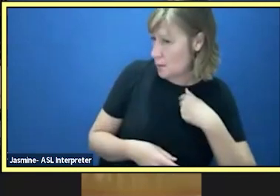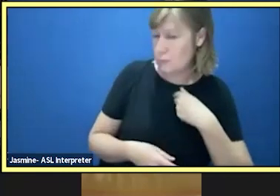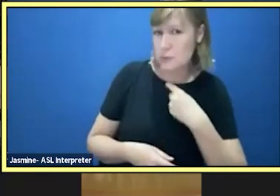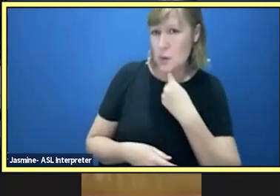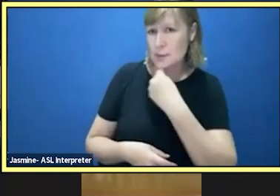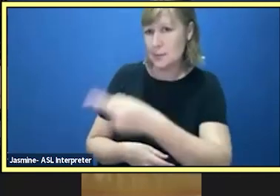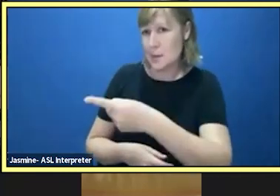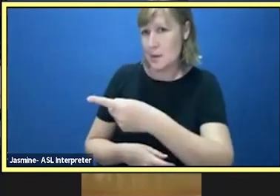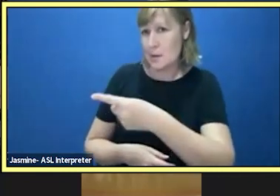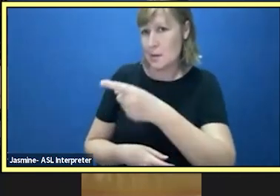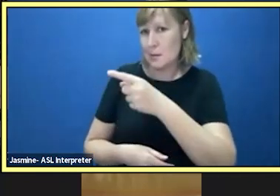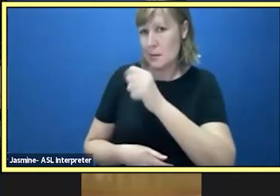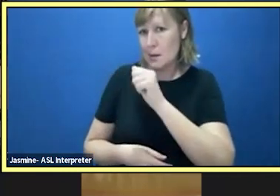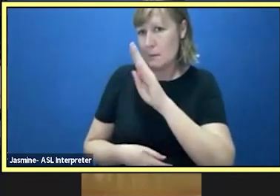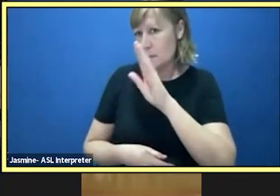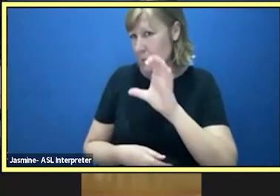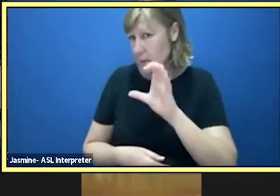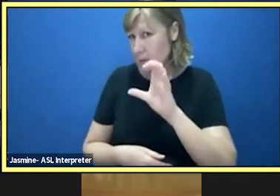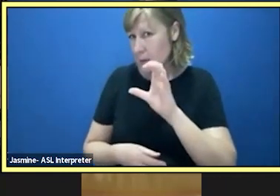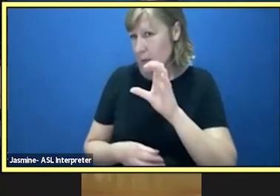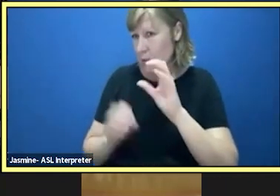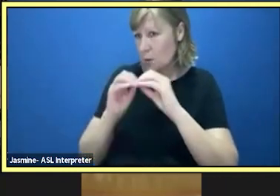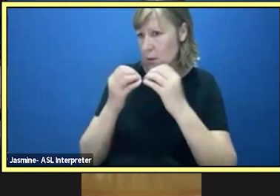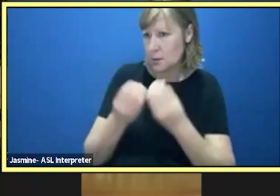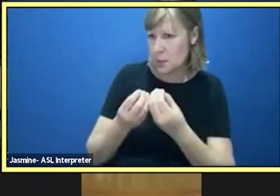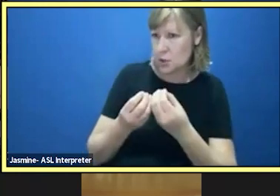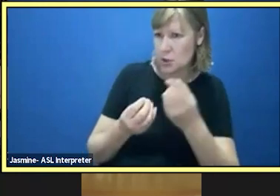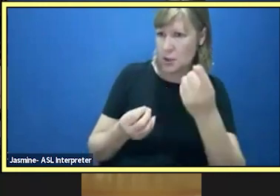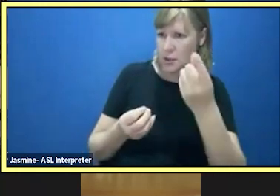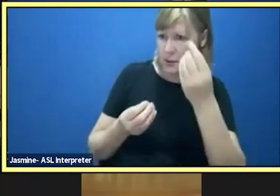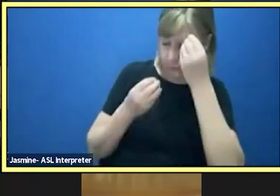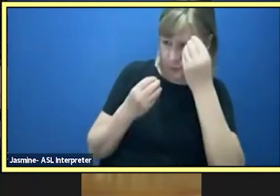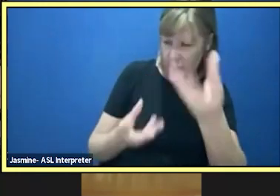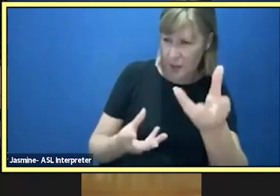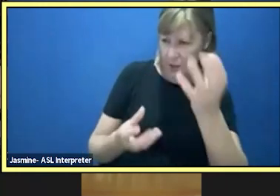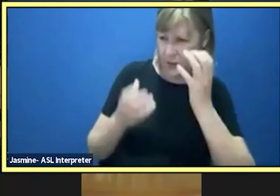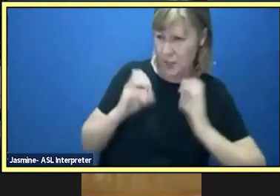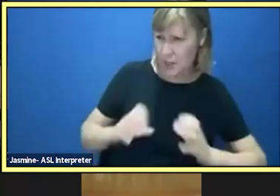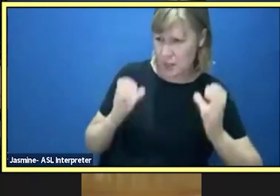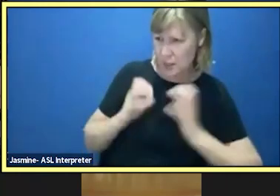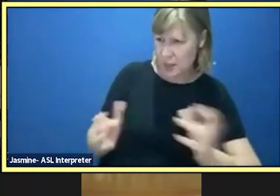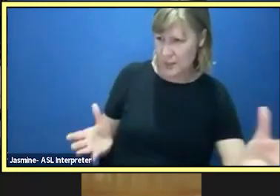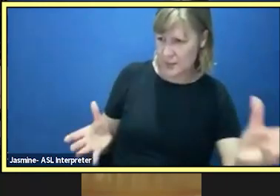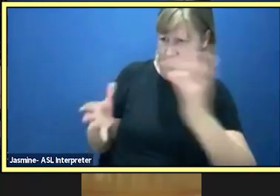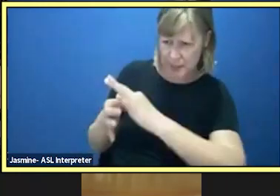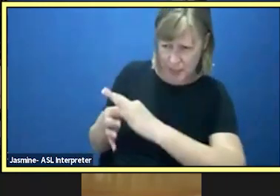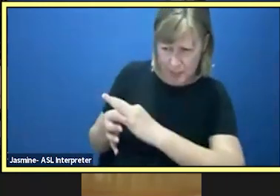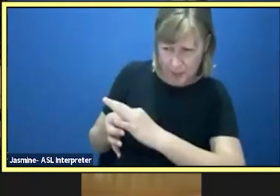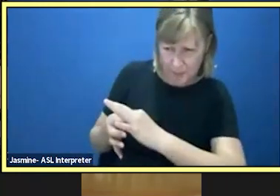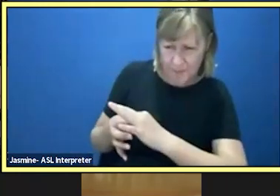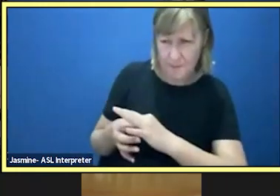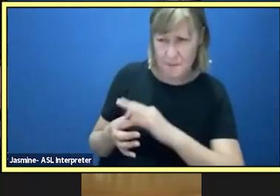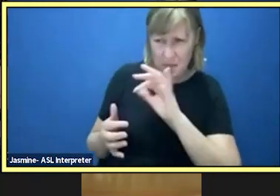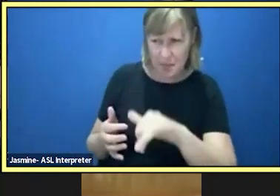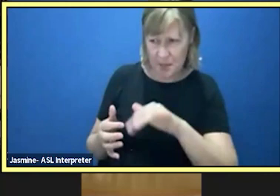organization, or is that? Yeah, I think there would be ways to figure that out in a way that, again, we're trying to make things as least